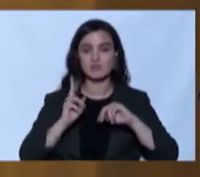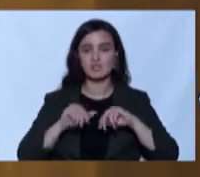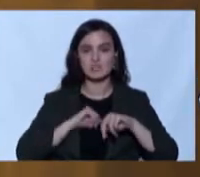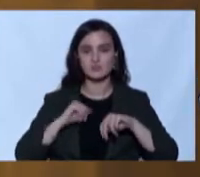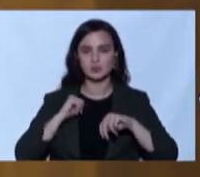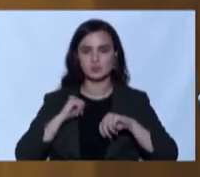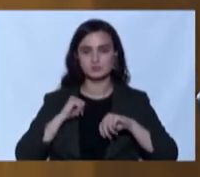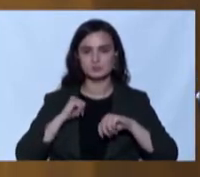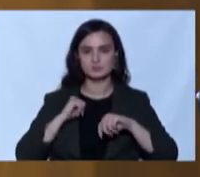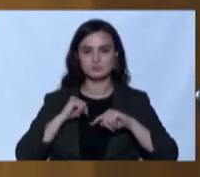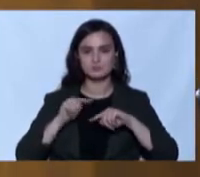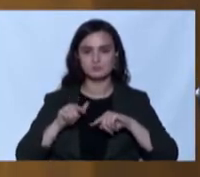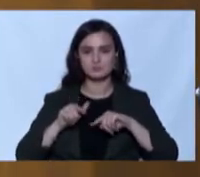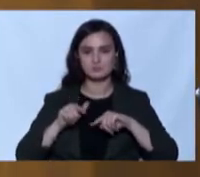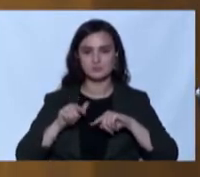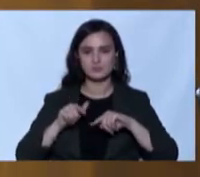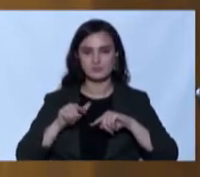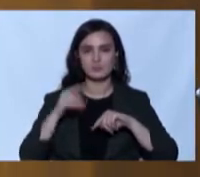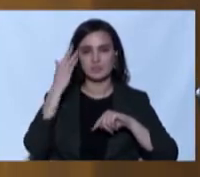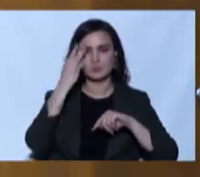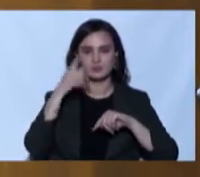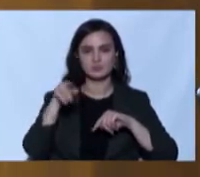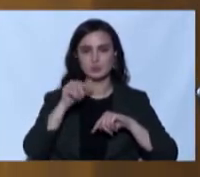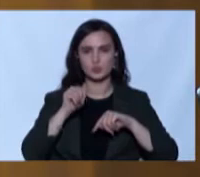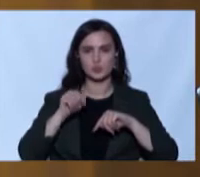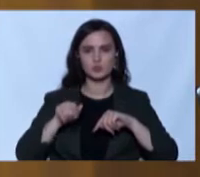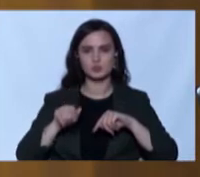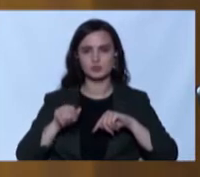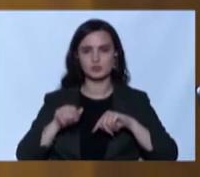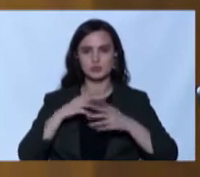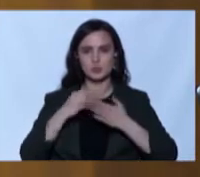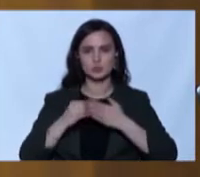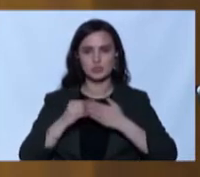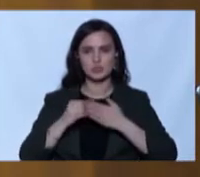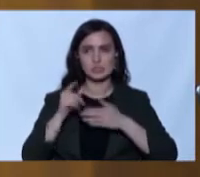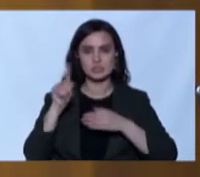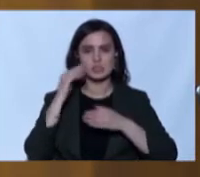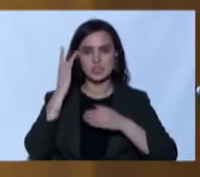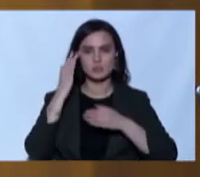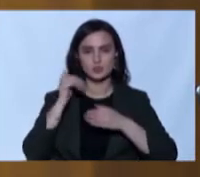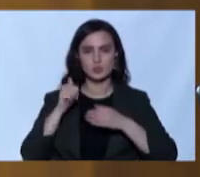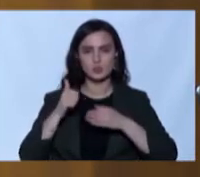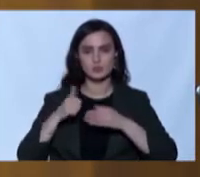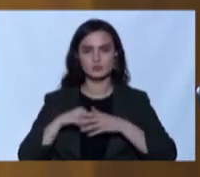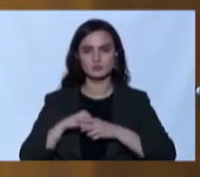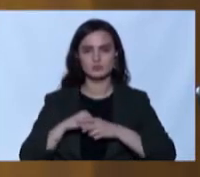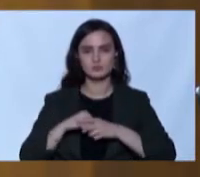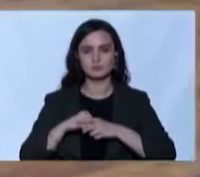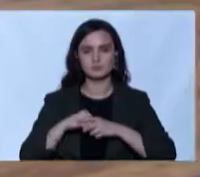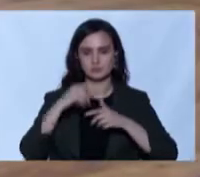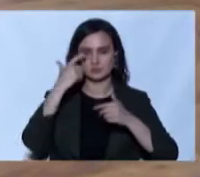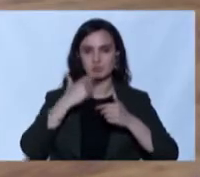influence. That how would it shape your imagination? Think about that. How it would shape your imagination, how it would shape your